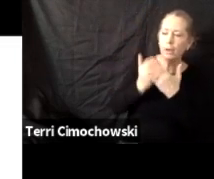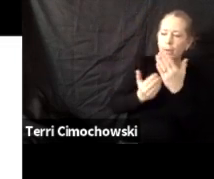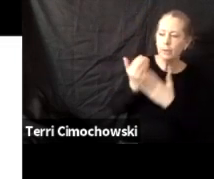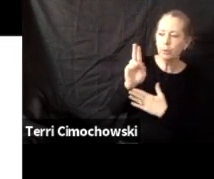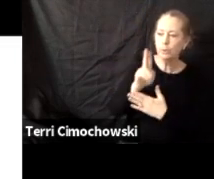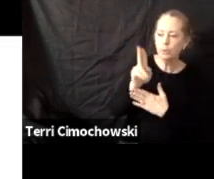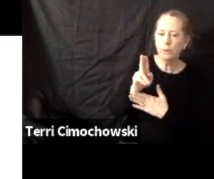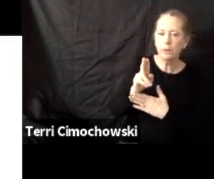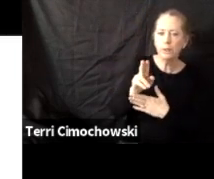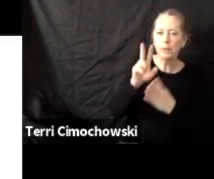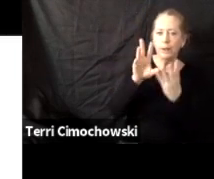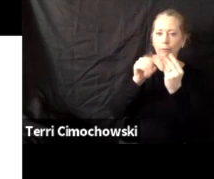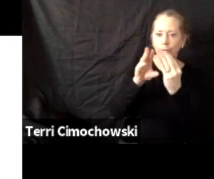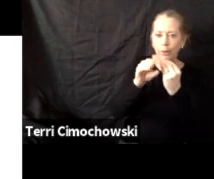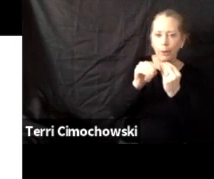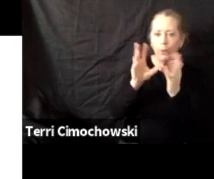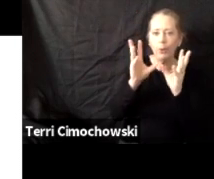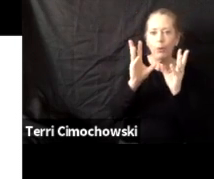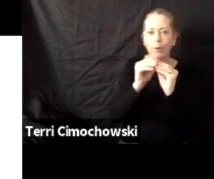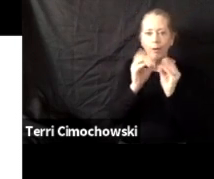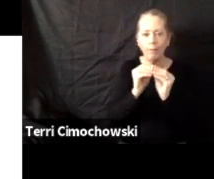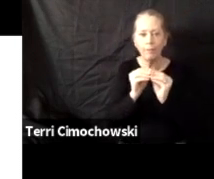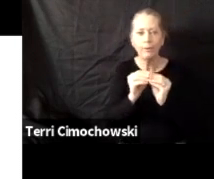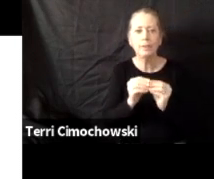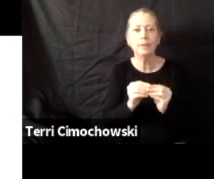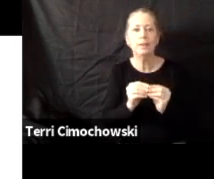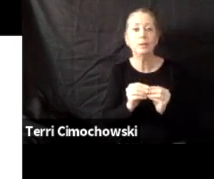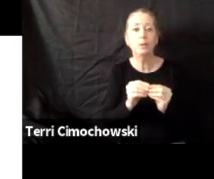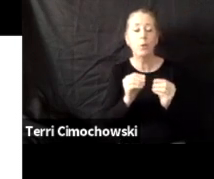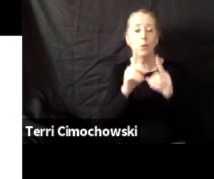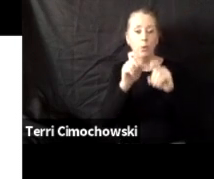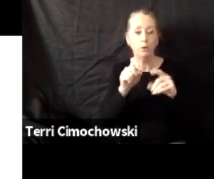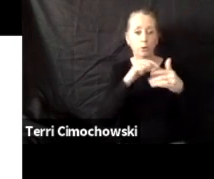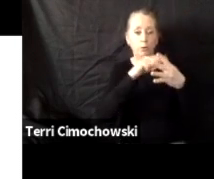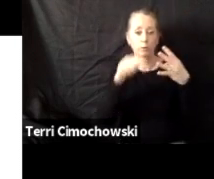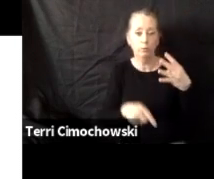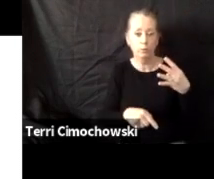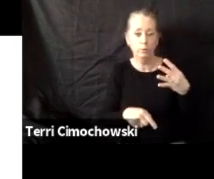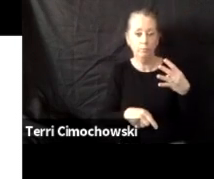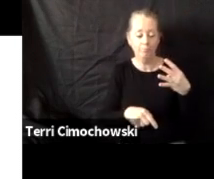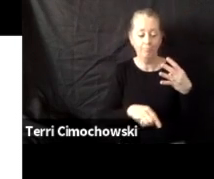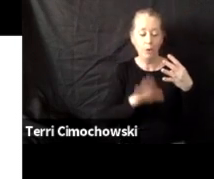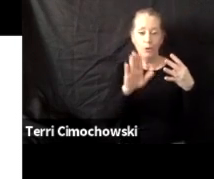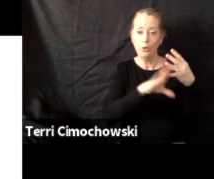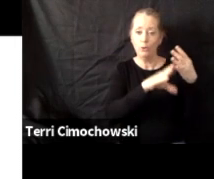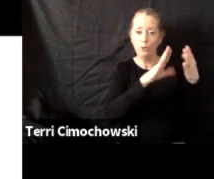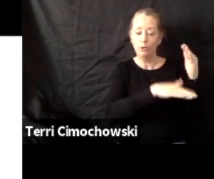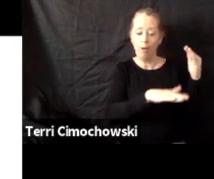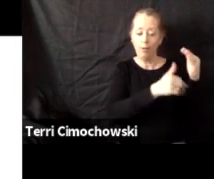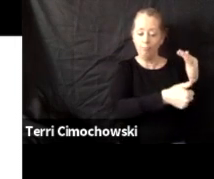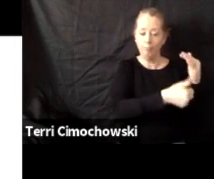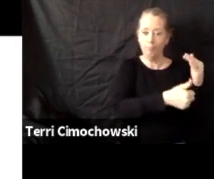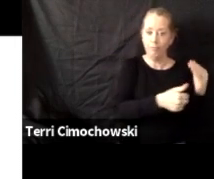video conferencing software. So some questions to consider is your child comfortable emailing or Schoology messaging?